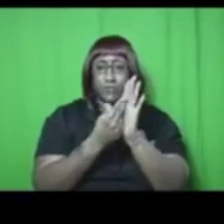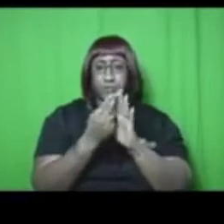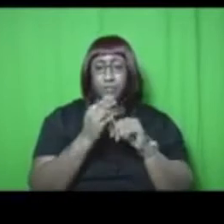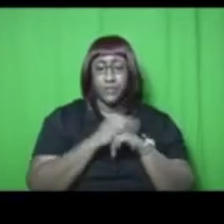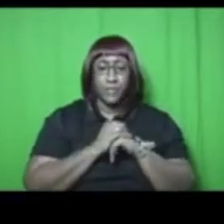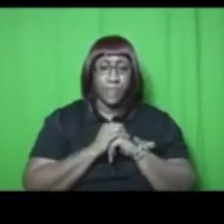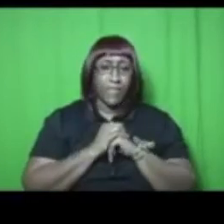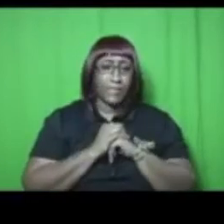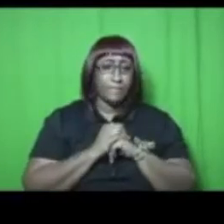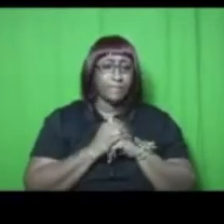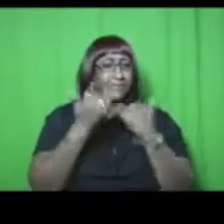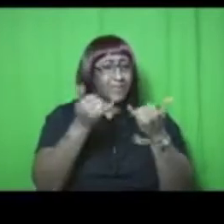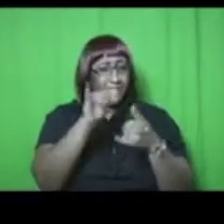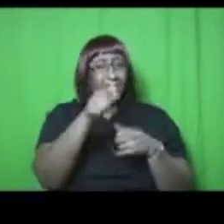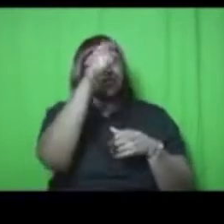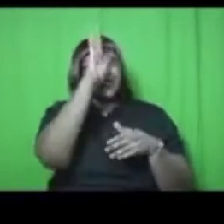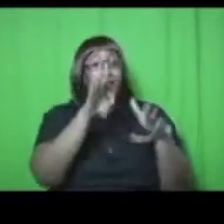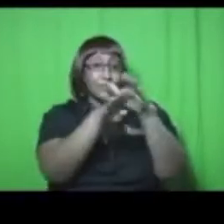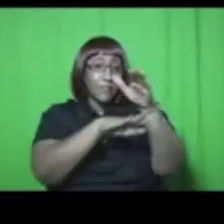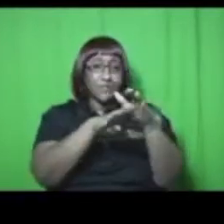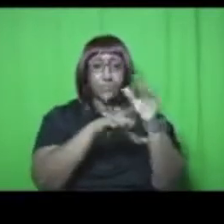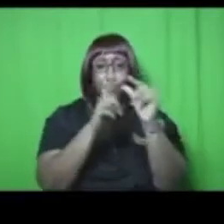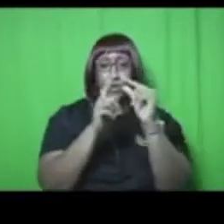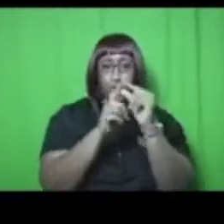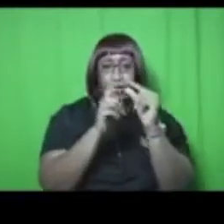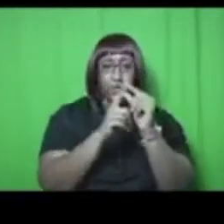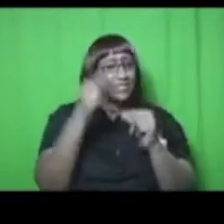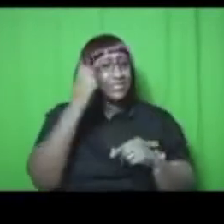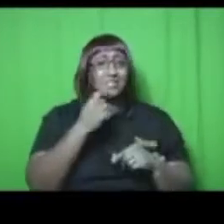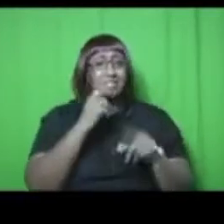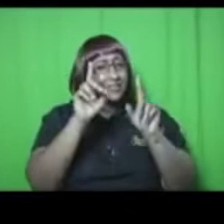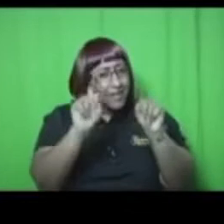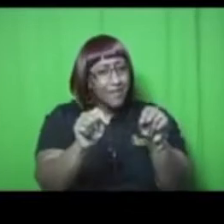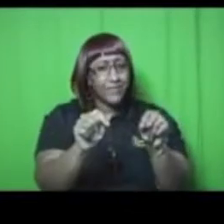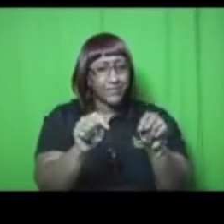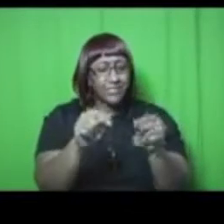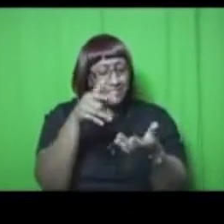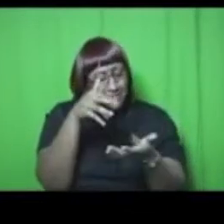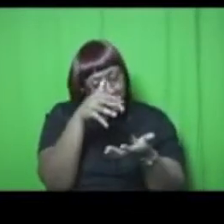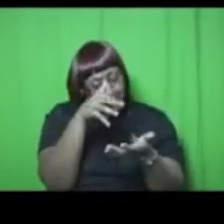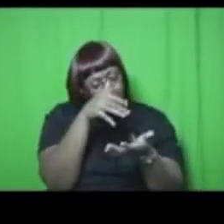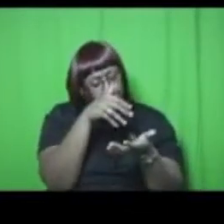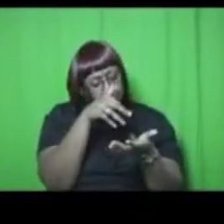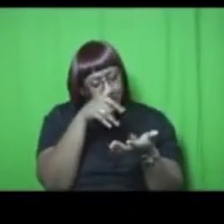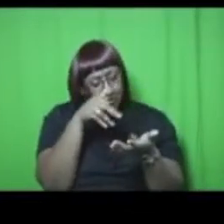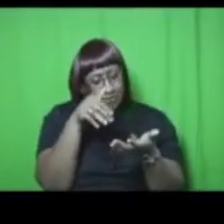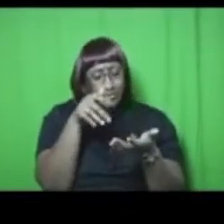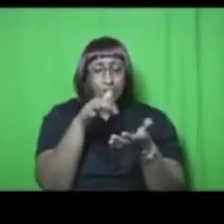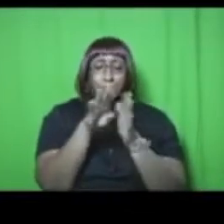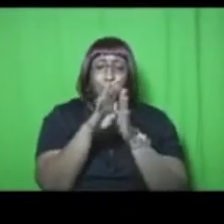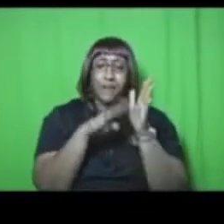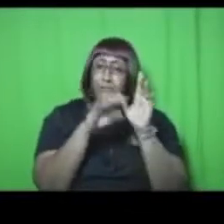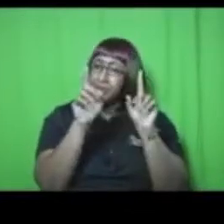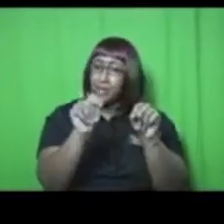of truth. Now that's God's generic word. So he said, you gotta study it. That's God. That's